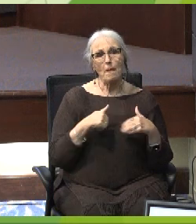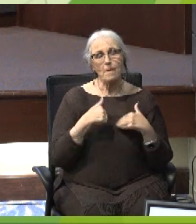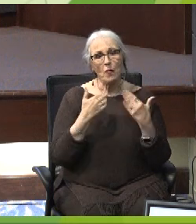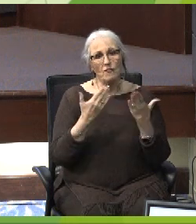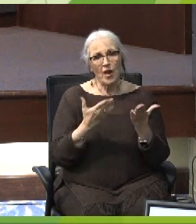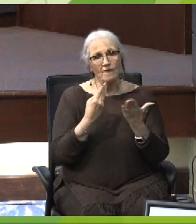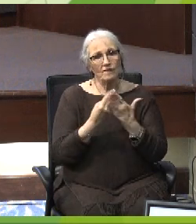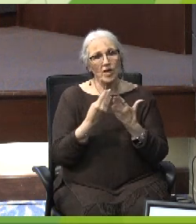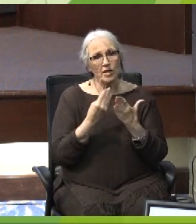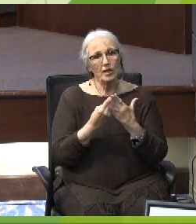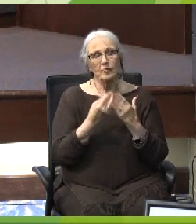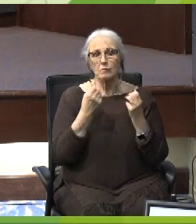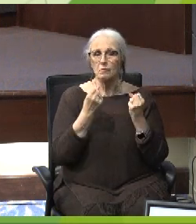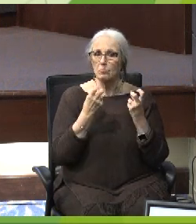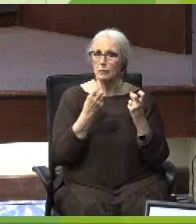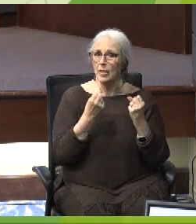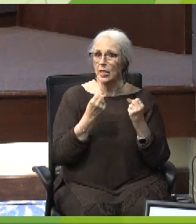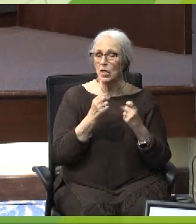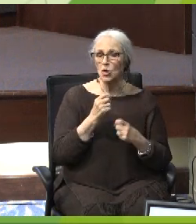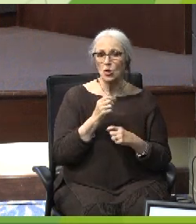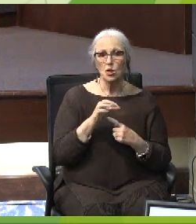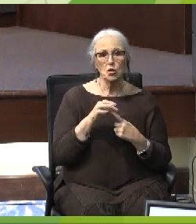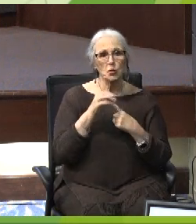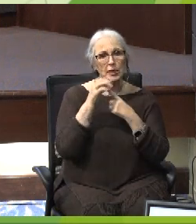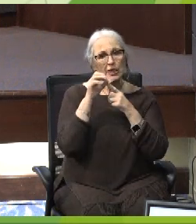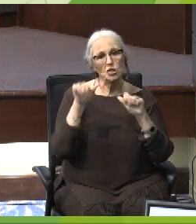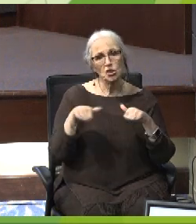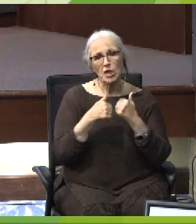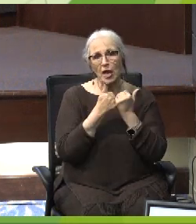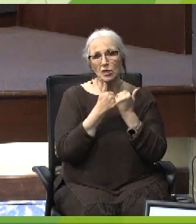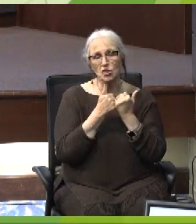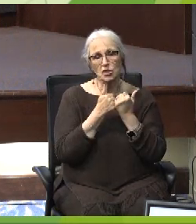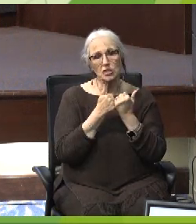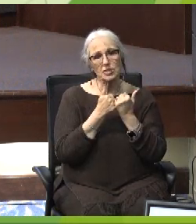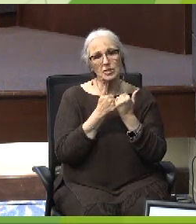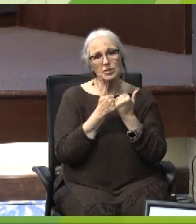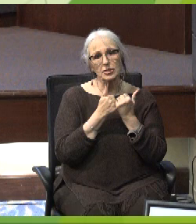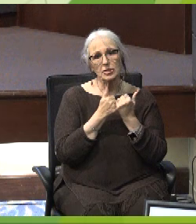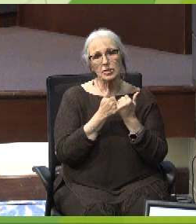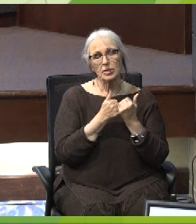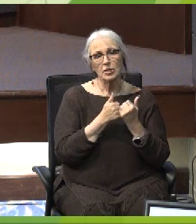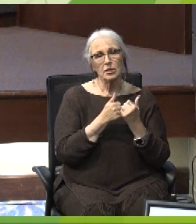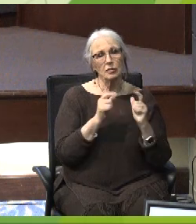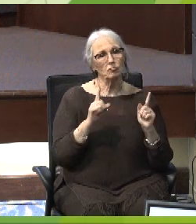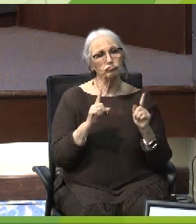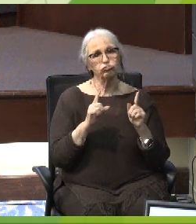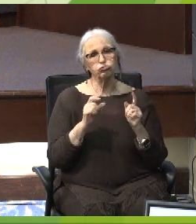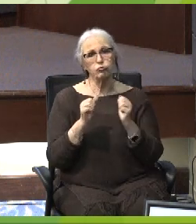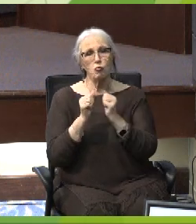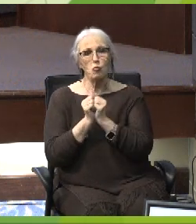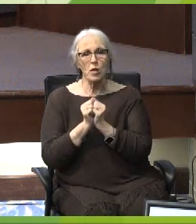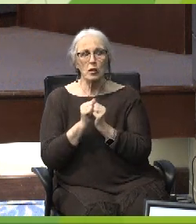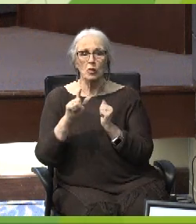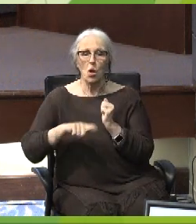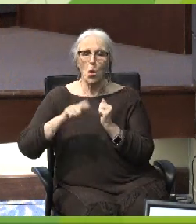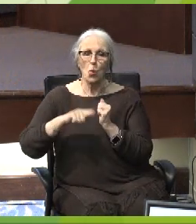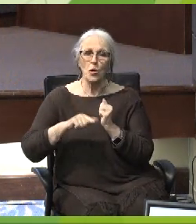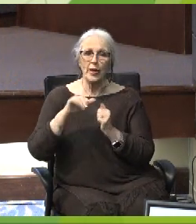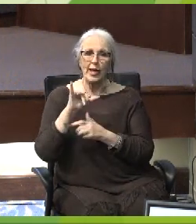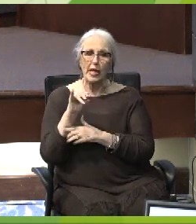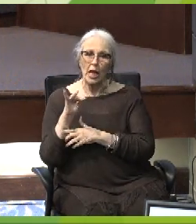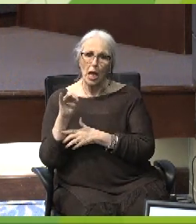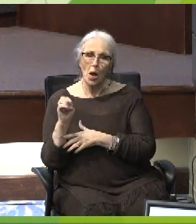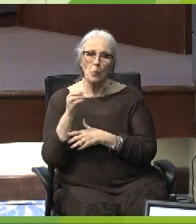provides funding for a lot of the really unique challenges that come along with being very low income,